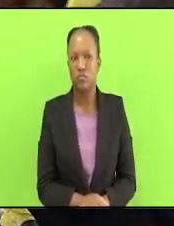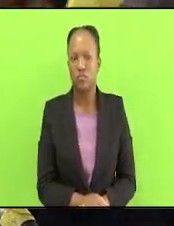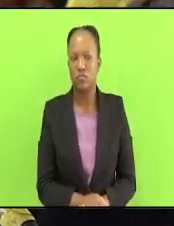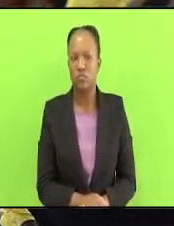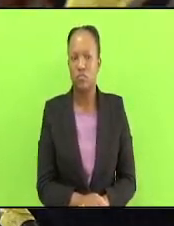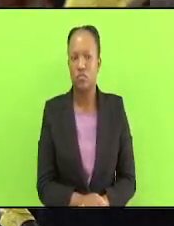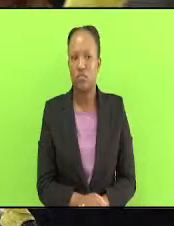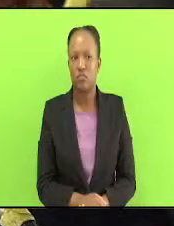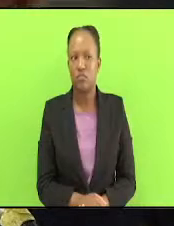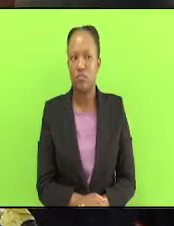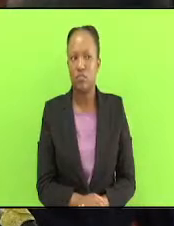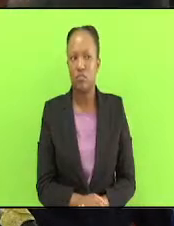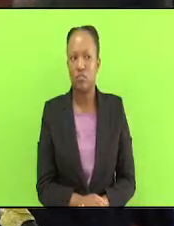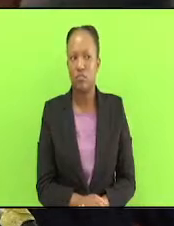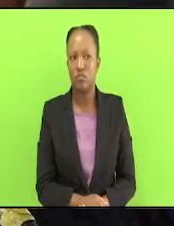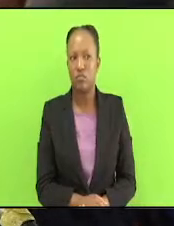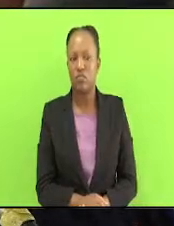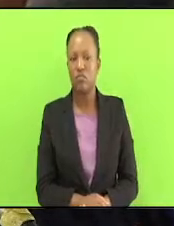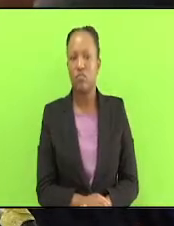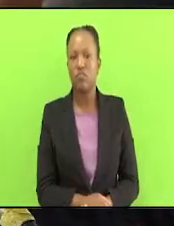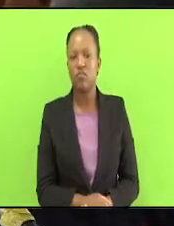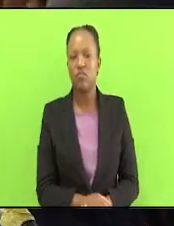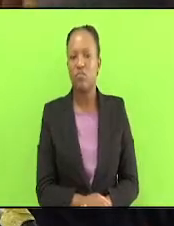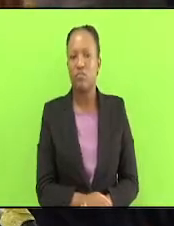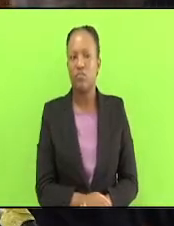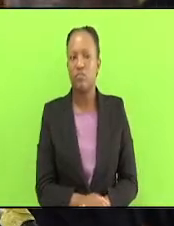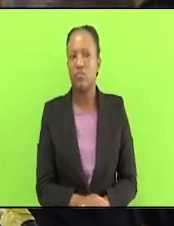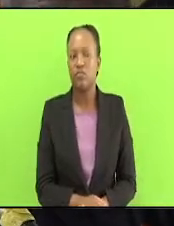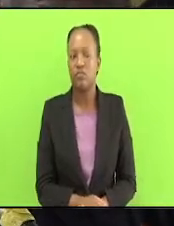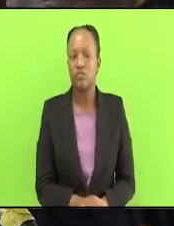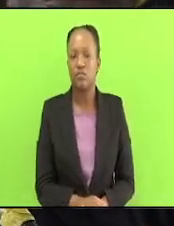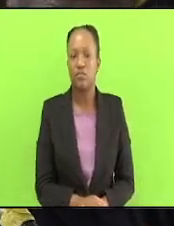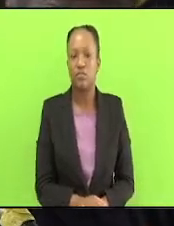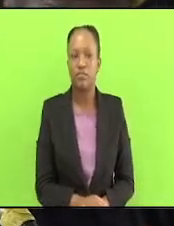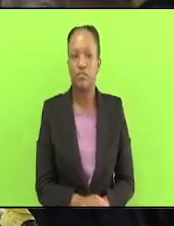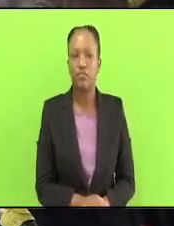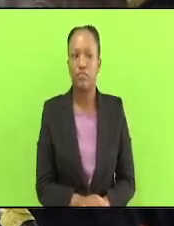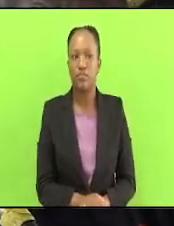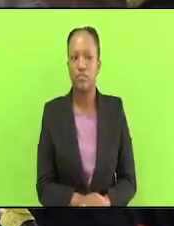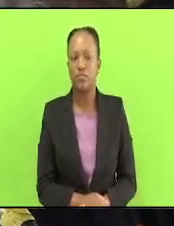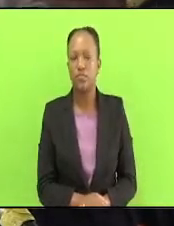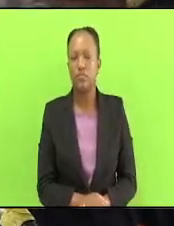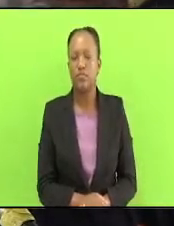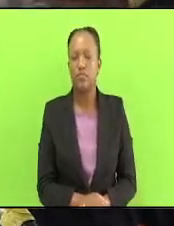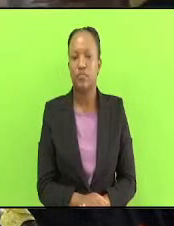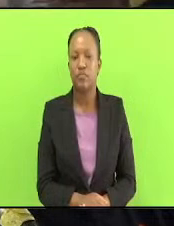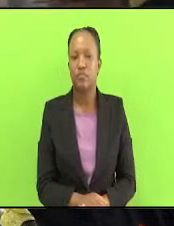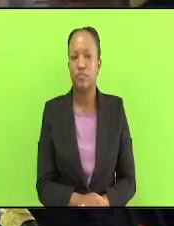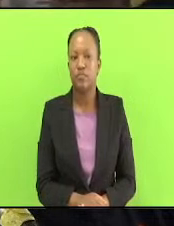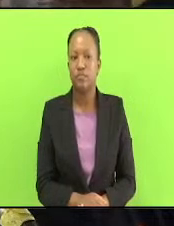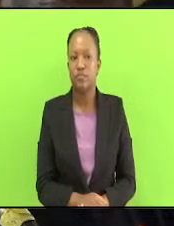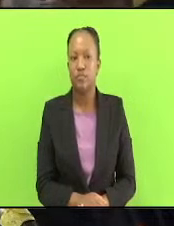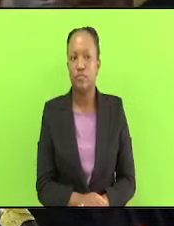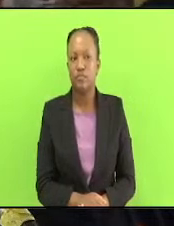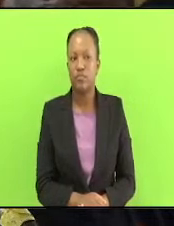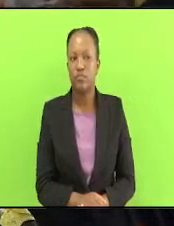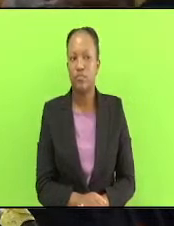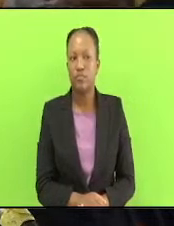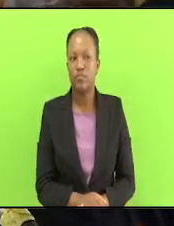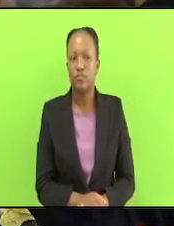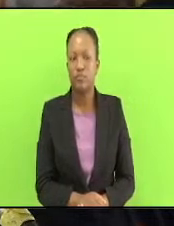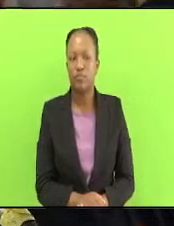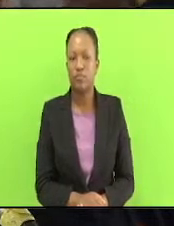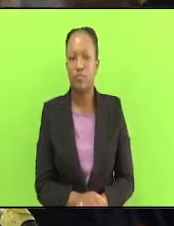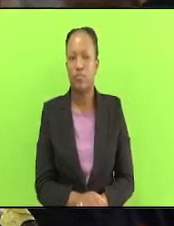molemo mo teng ga molaotlhomo mme ga ke a bona epe e leng gore yone e amana le gore go tsengwe tirisong thulaganyo nngwe